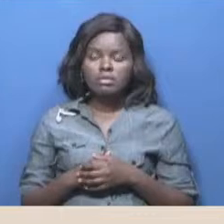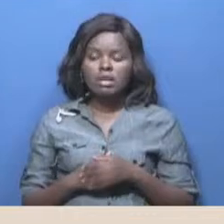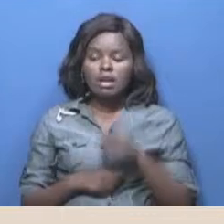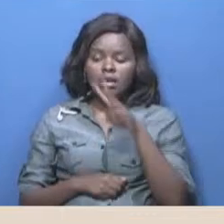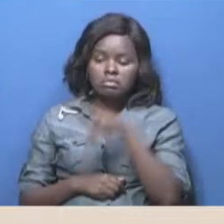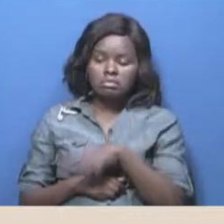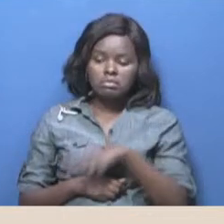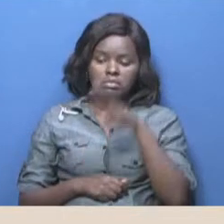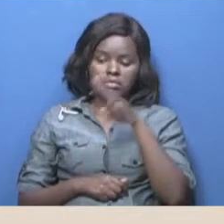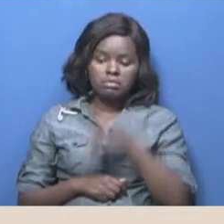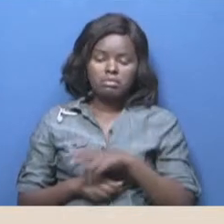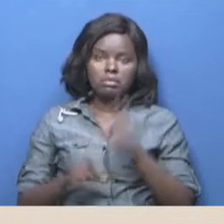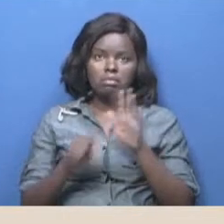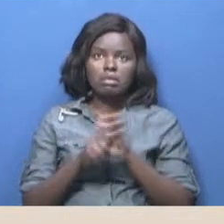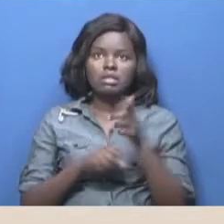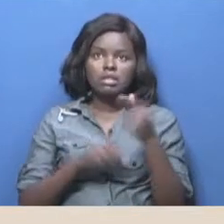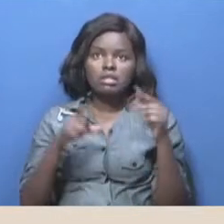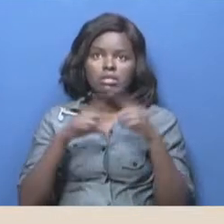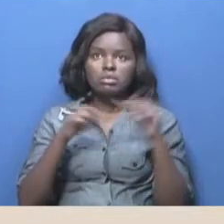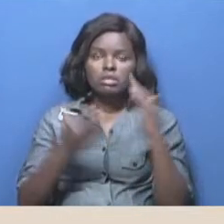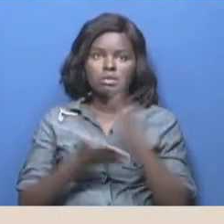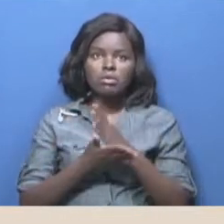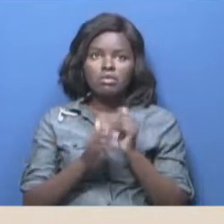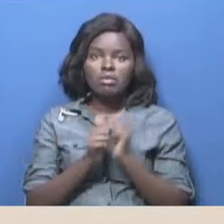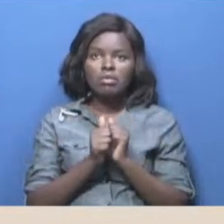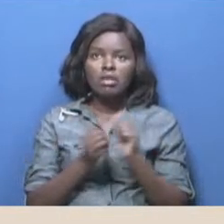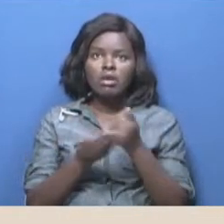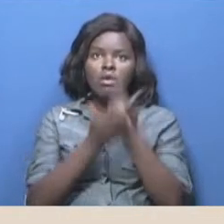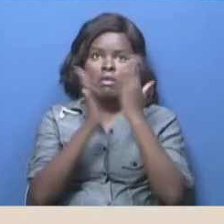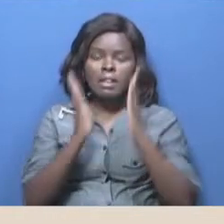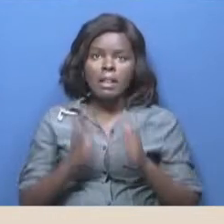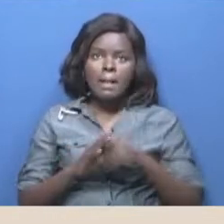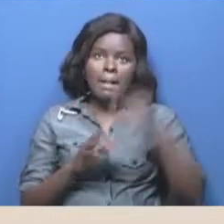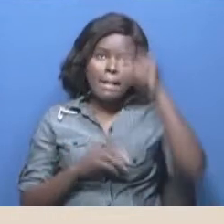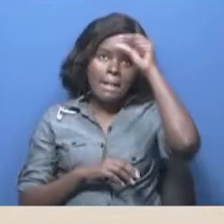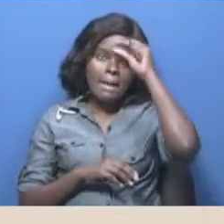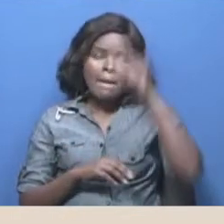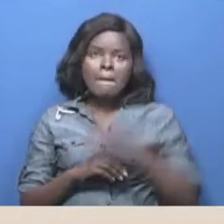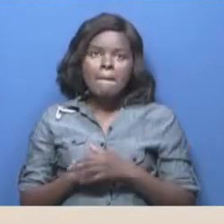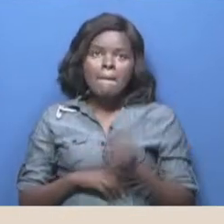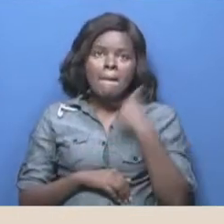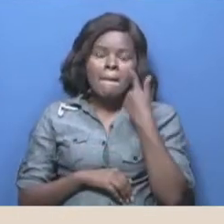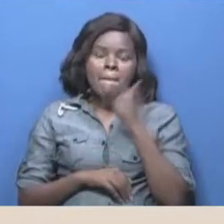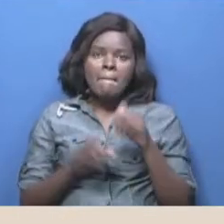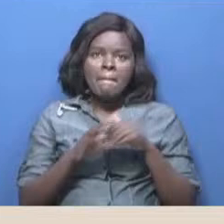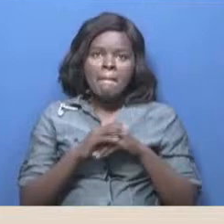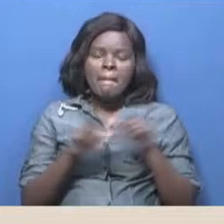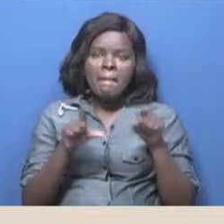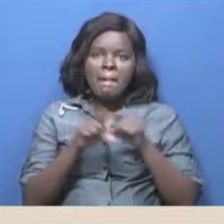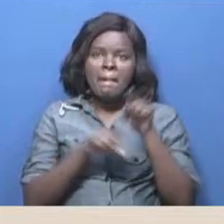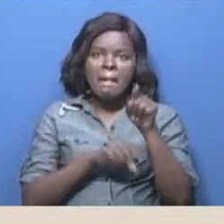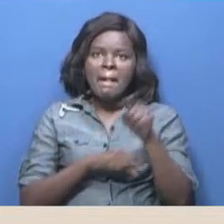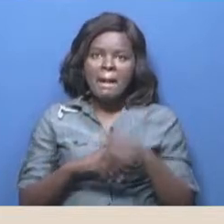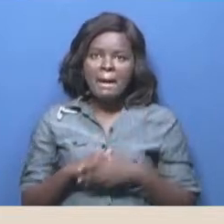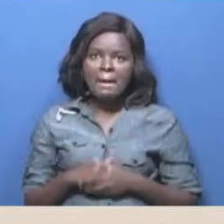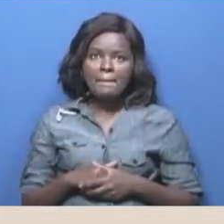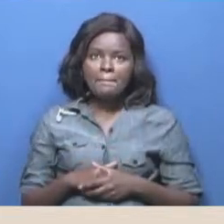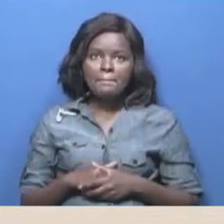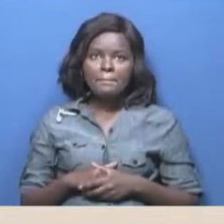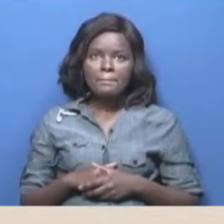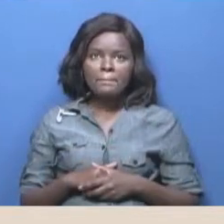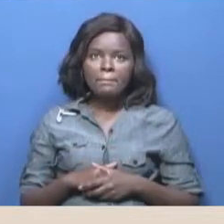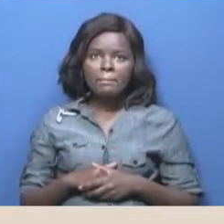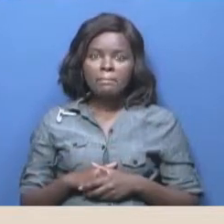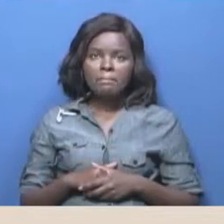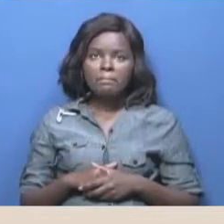stigma. Uge uyu gikindirwo ni maabitha angi thirikari-ini aria marekinyetie igongona-ini riri. Imekuwa ni